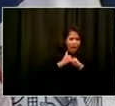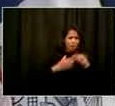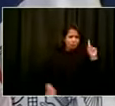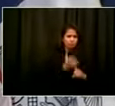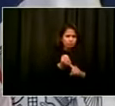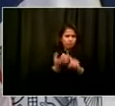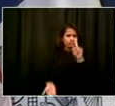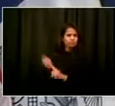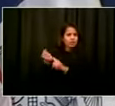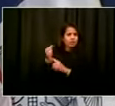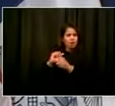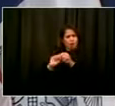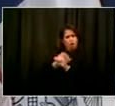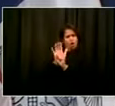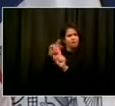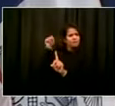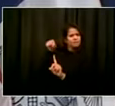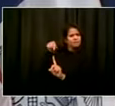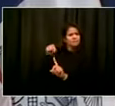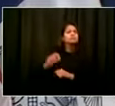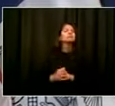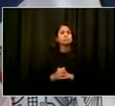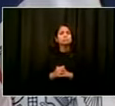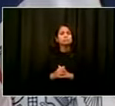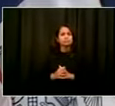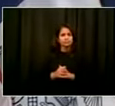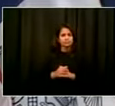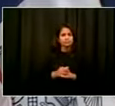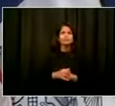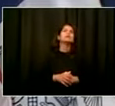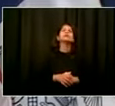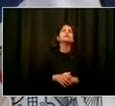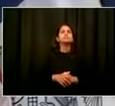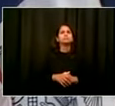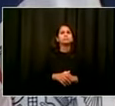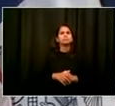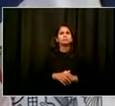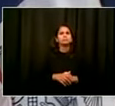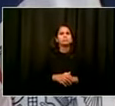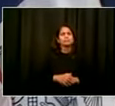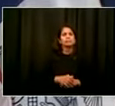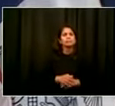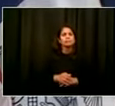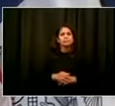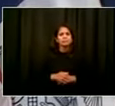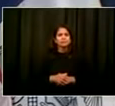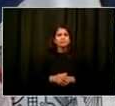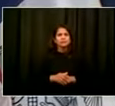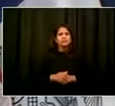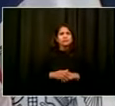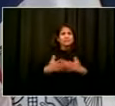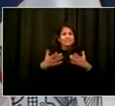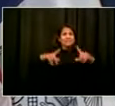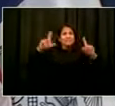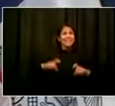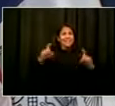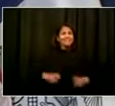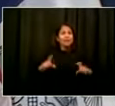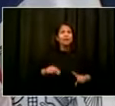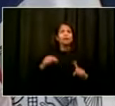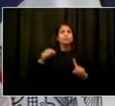Yorkers. New Yorkers always ask tough questions, but really, a lot of people have talked themselves out of getting tested when it would be better for themselves